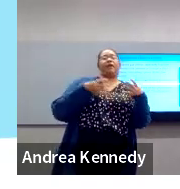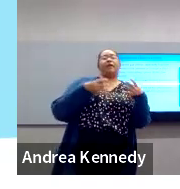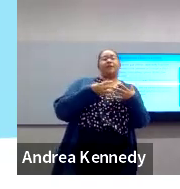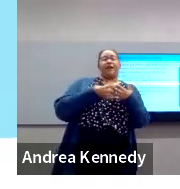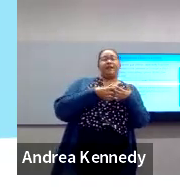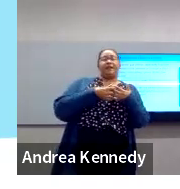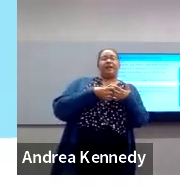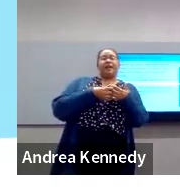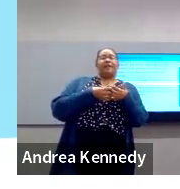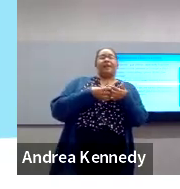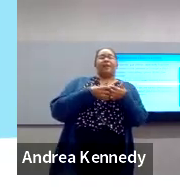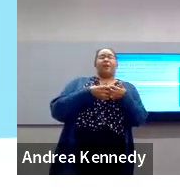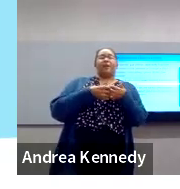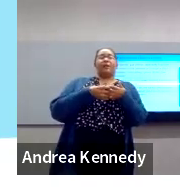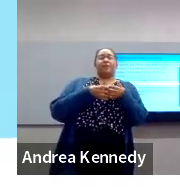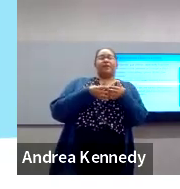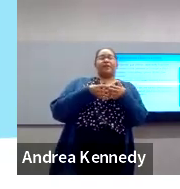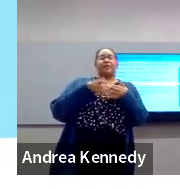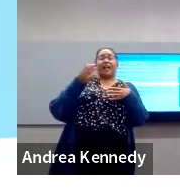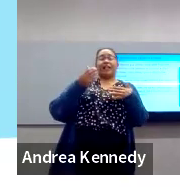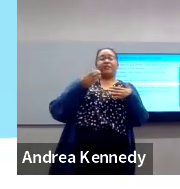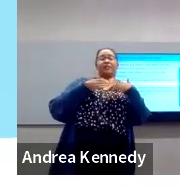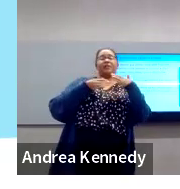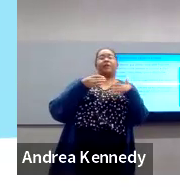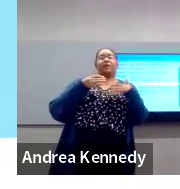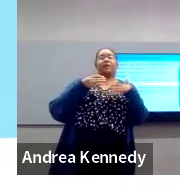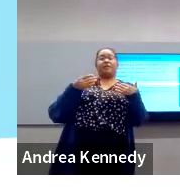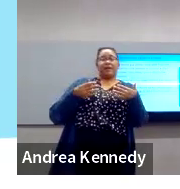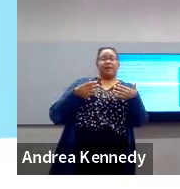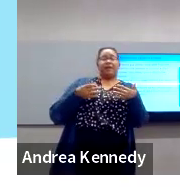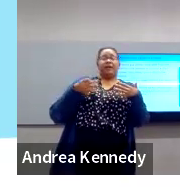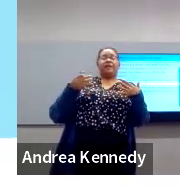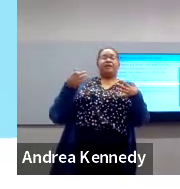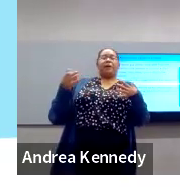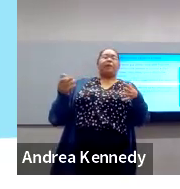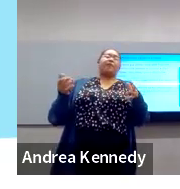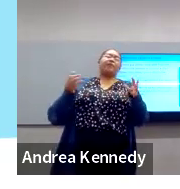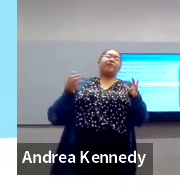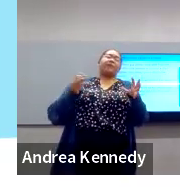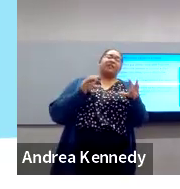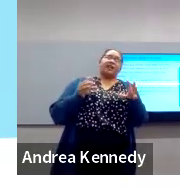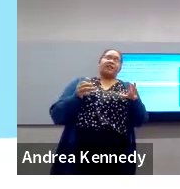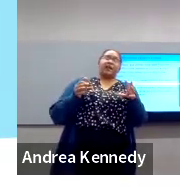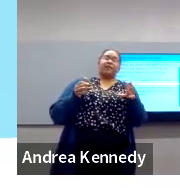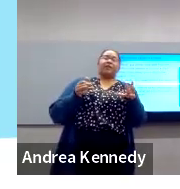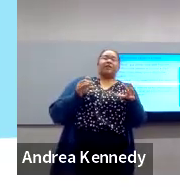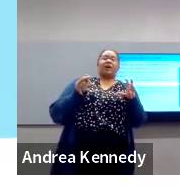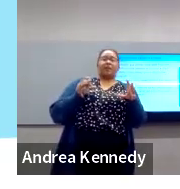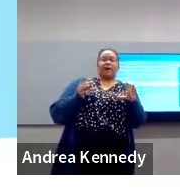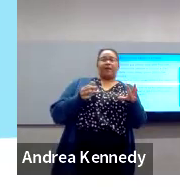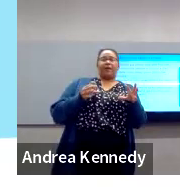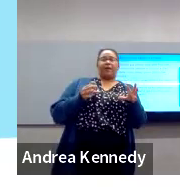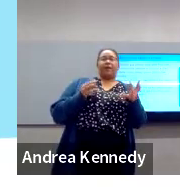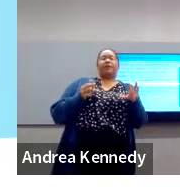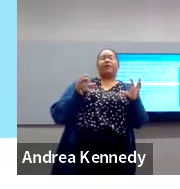be a part of your rent, and they can only be changed once a month. So these changes that we're